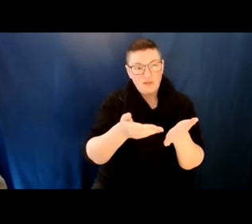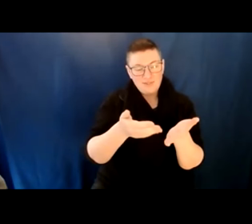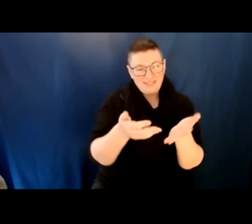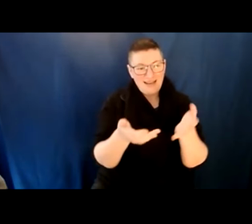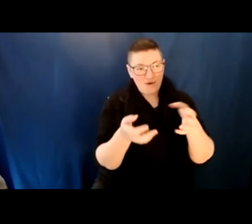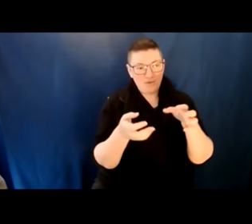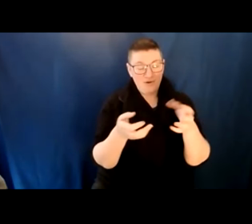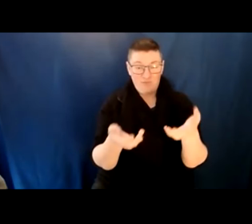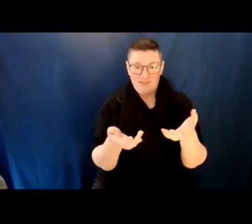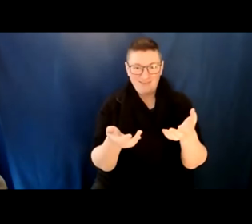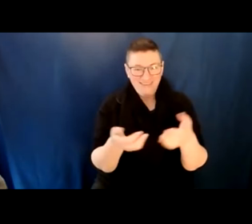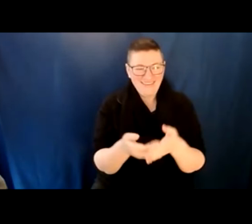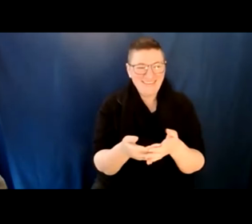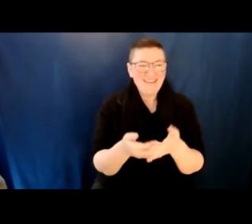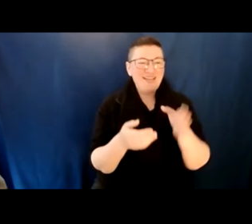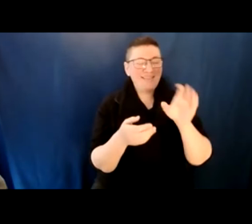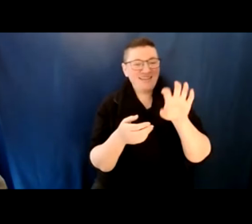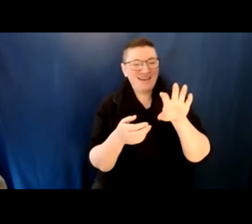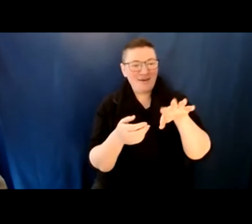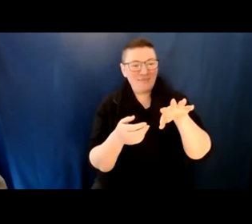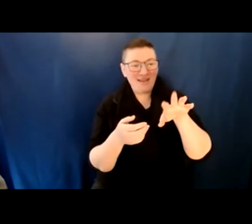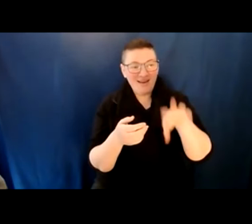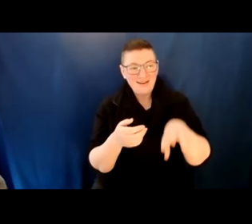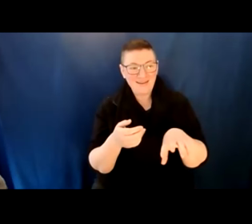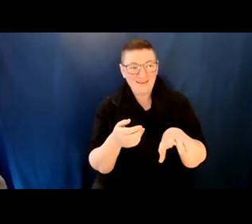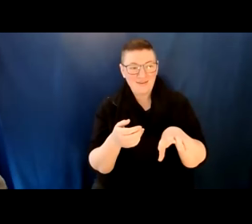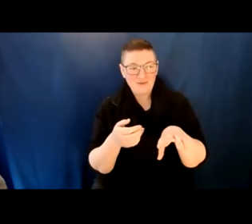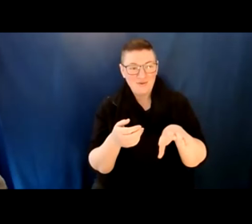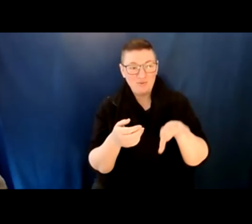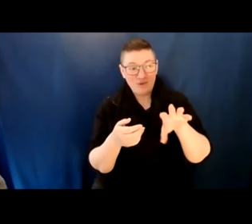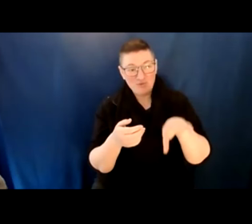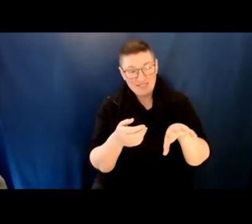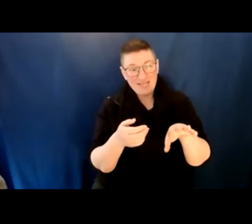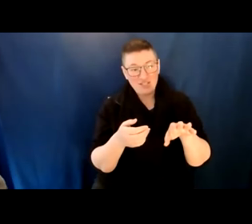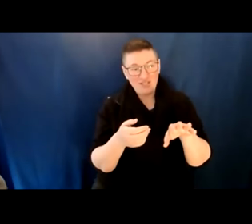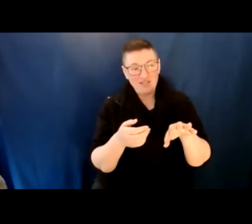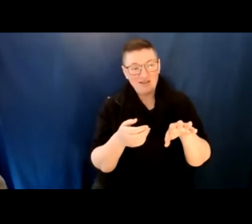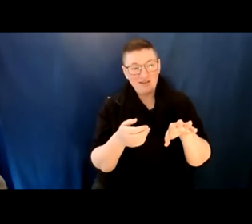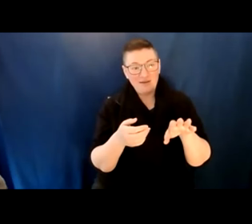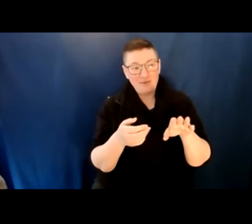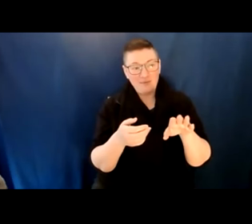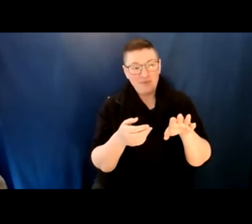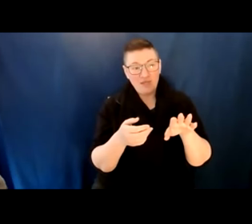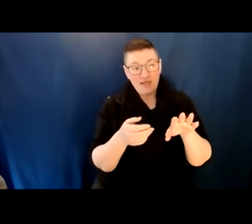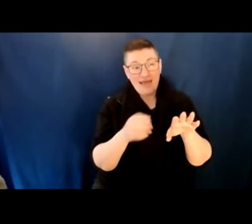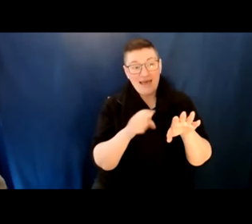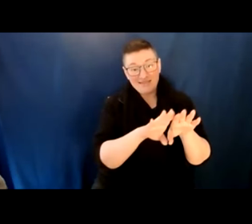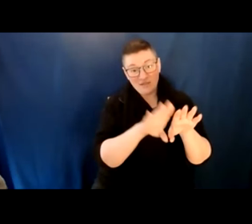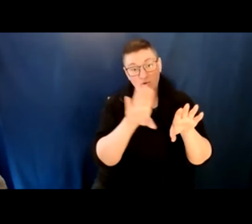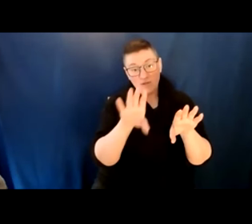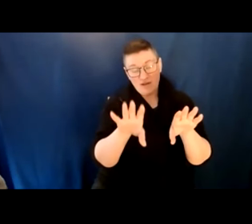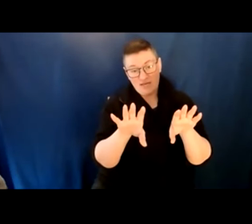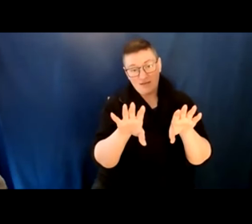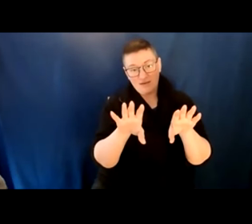So you can see how, hopefully, the iconic representation has